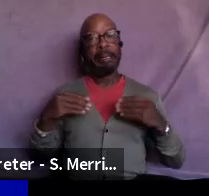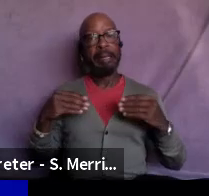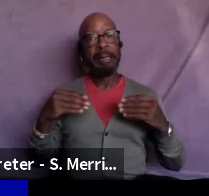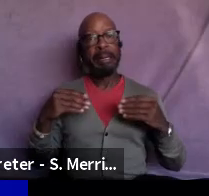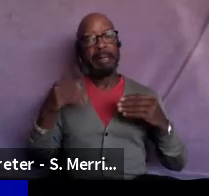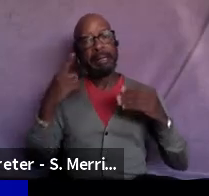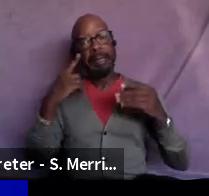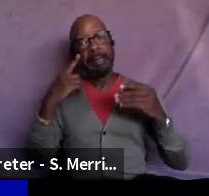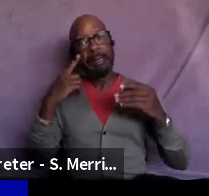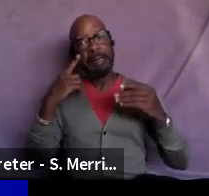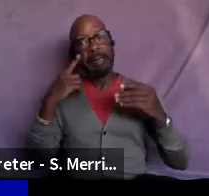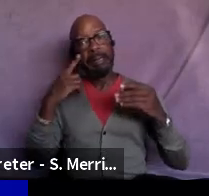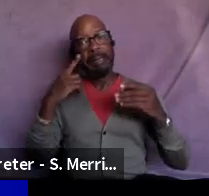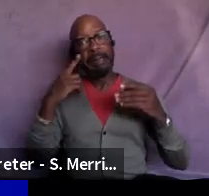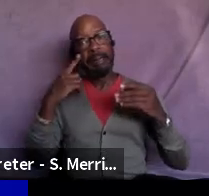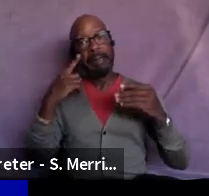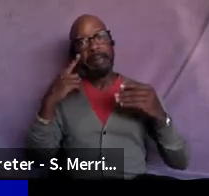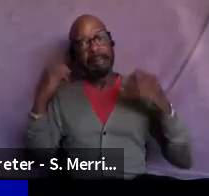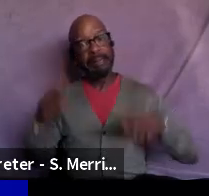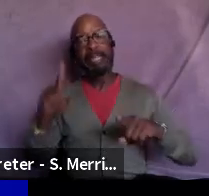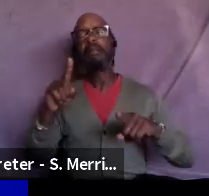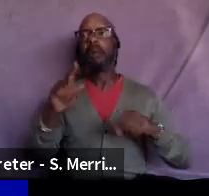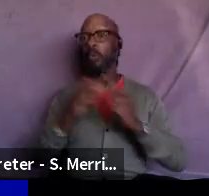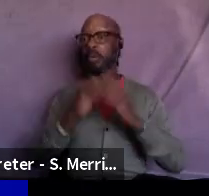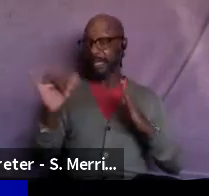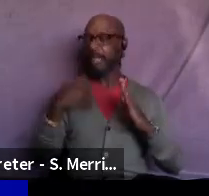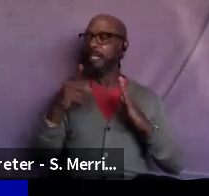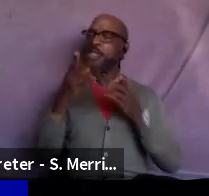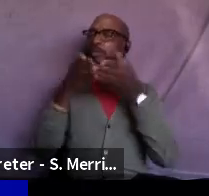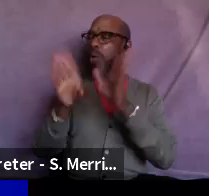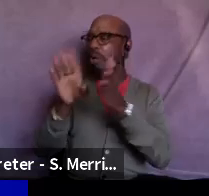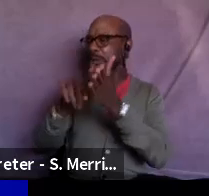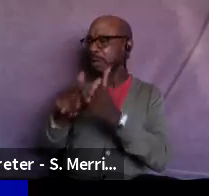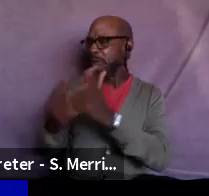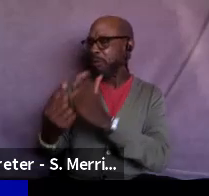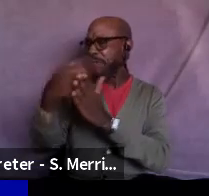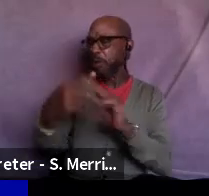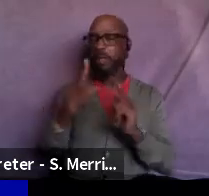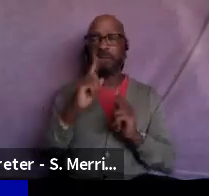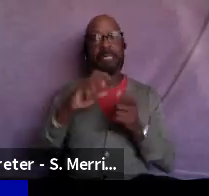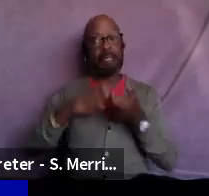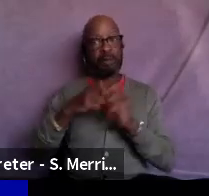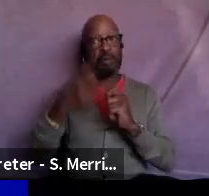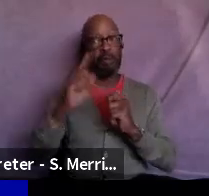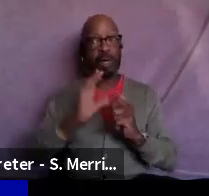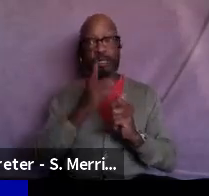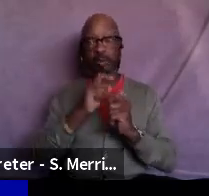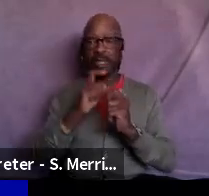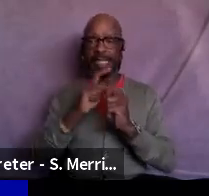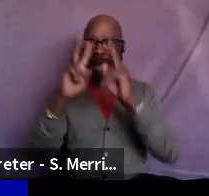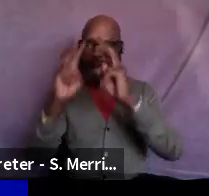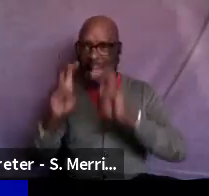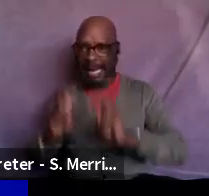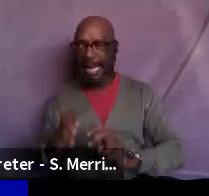do a more broad compliance review, but it's difficult to get into specific details about a